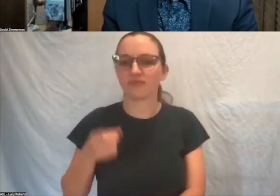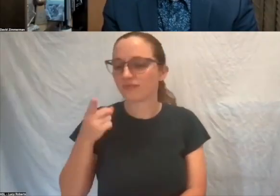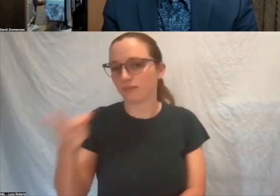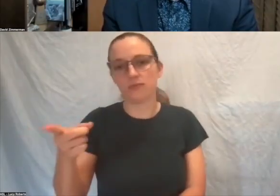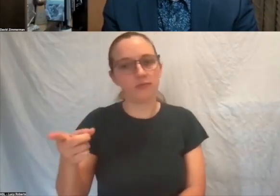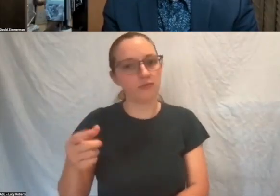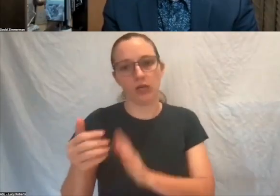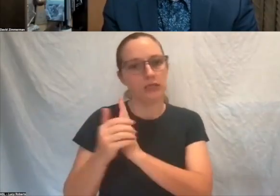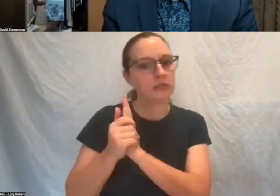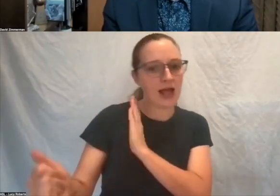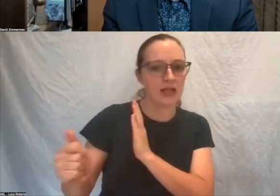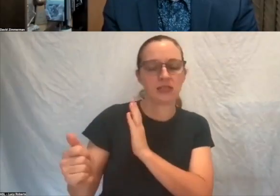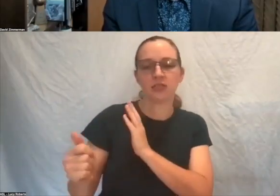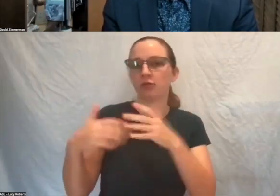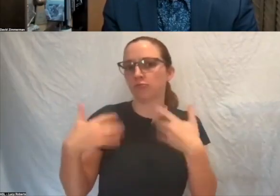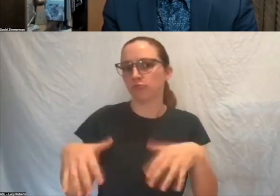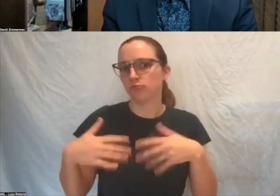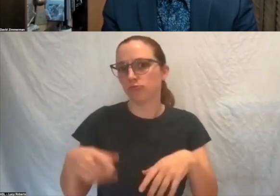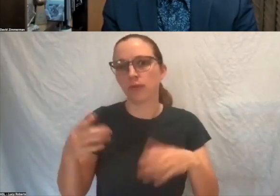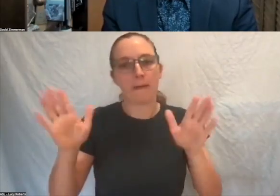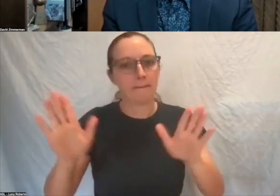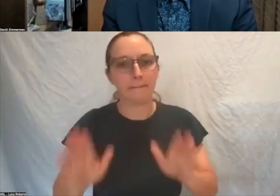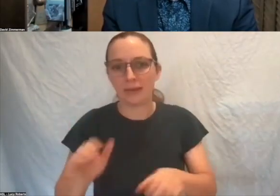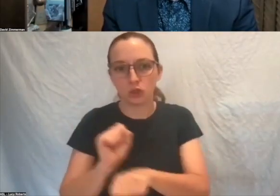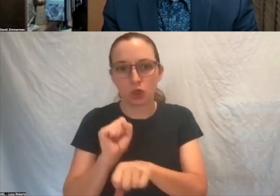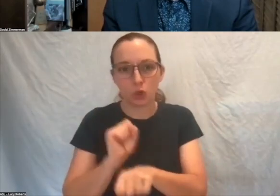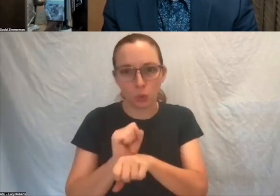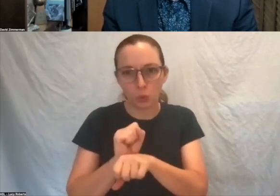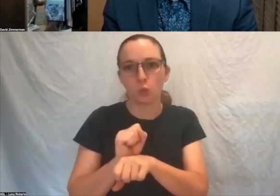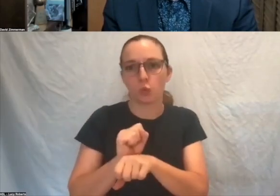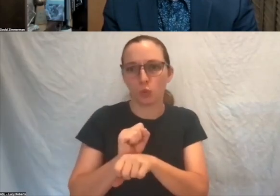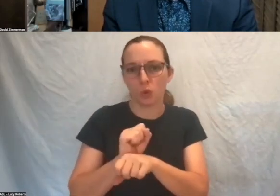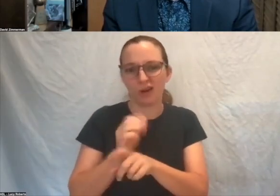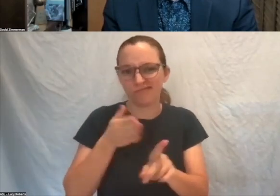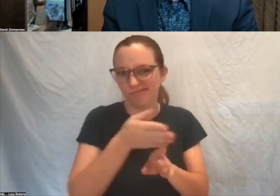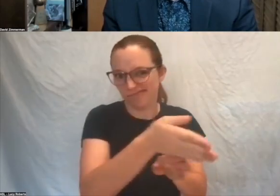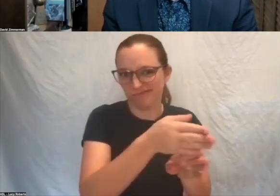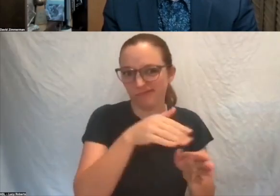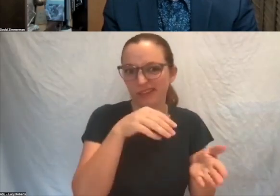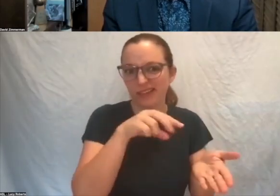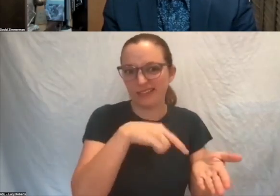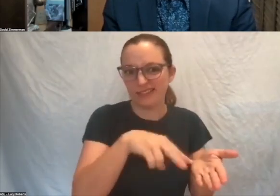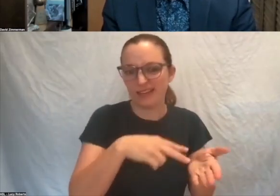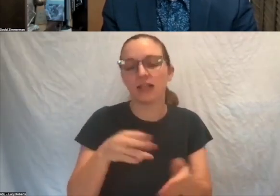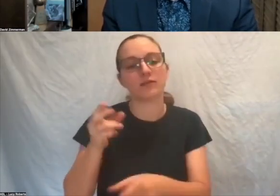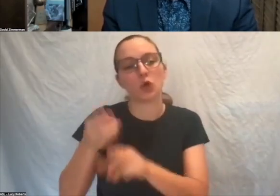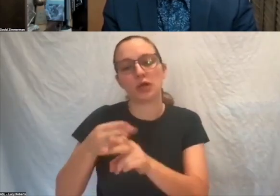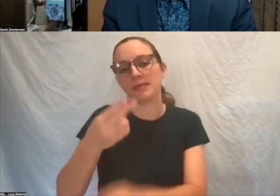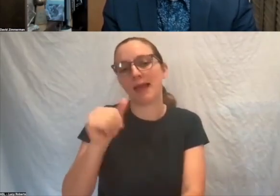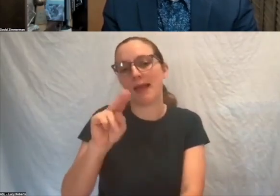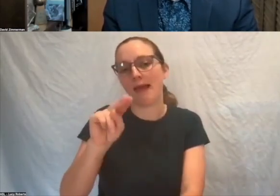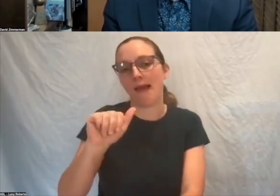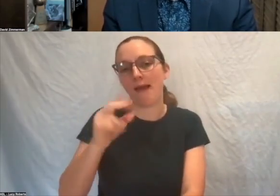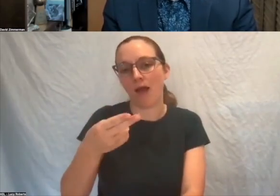so talented and does a lot of amazing work in the dance field herself. Her name's Hannah Rayner.